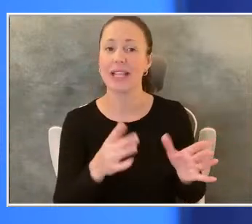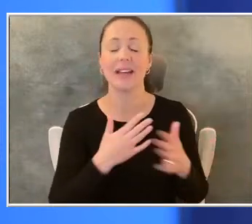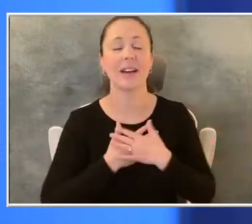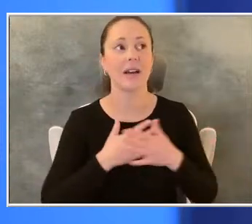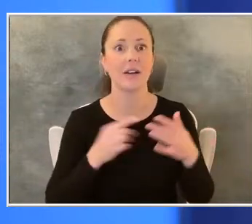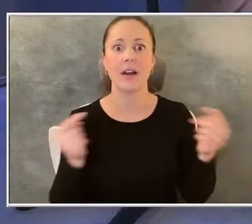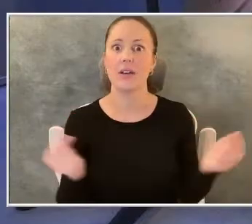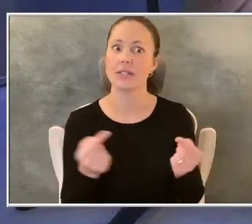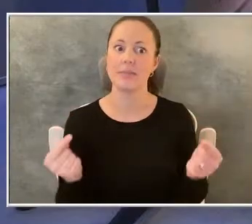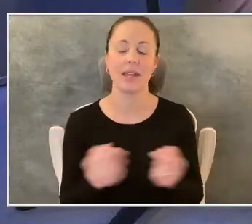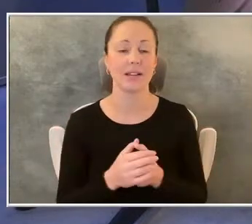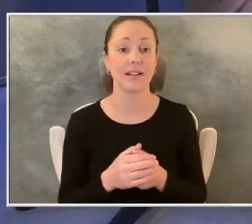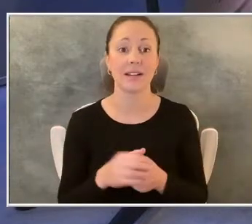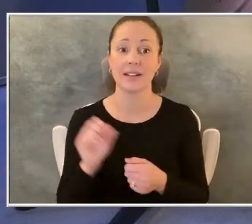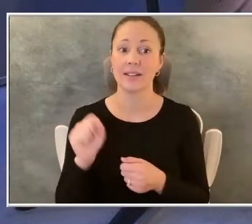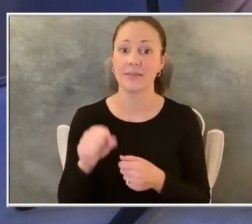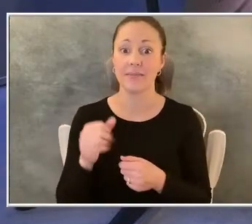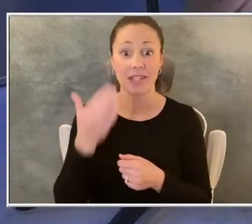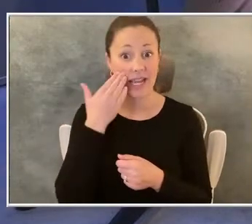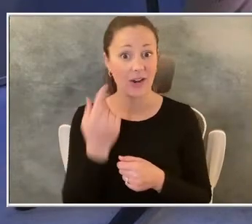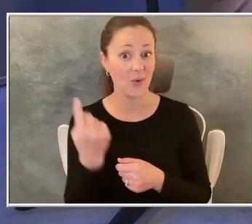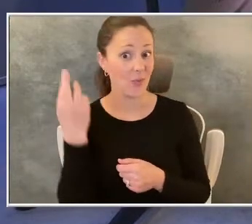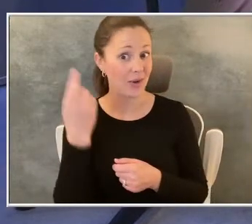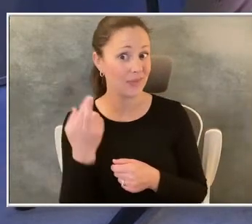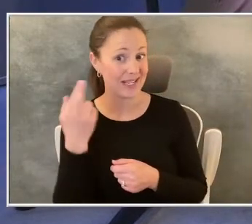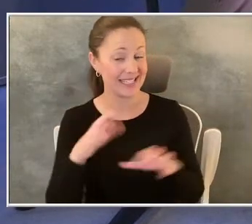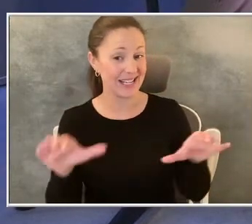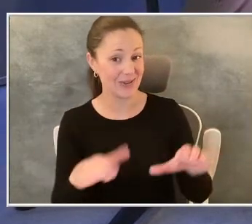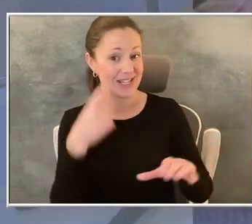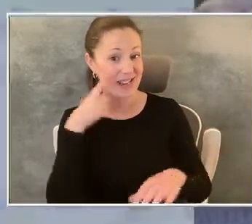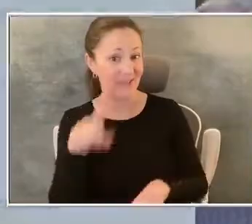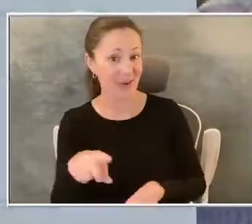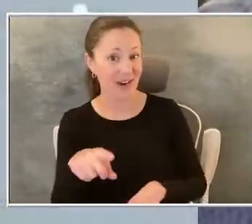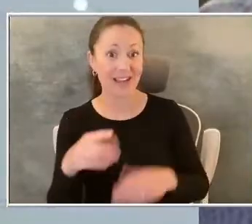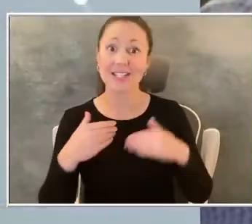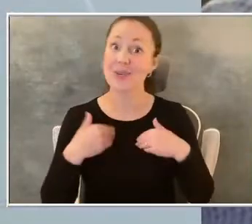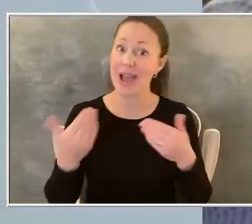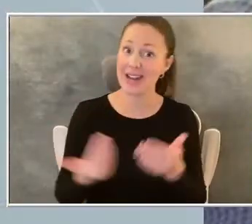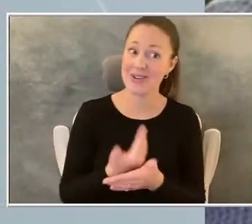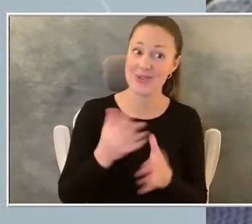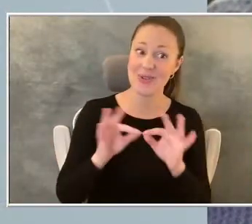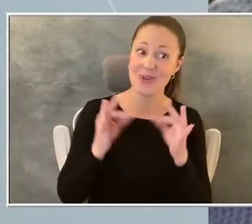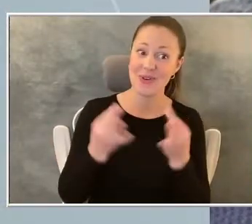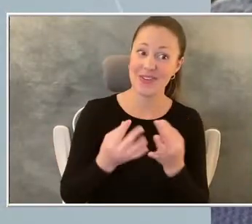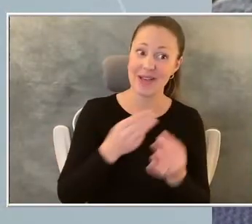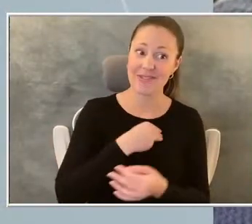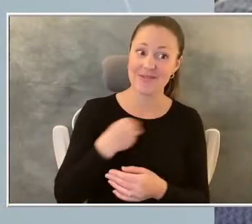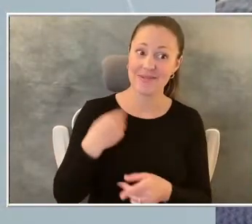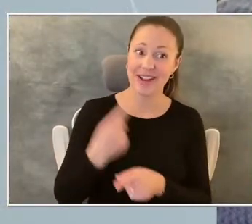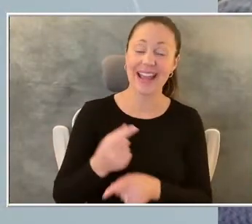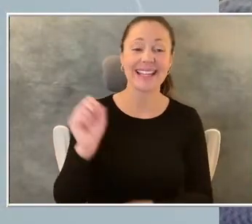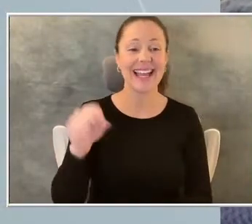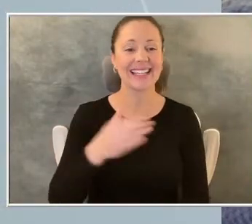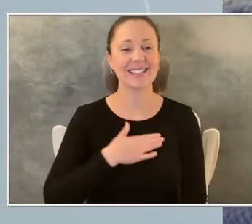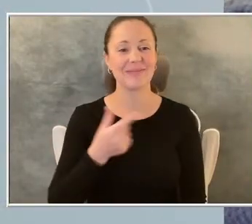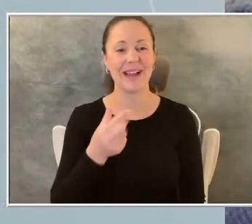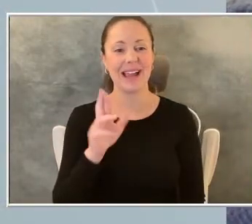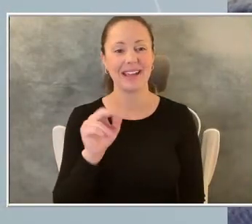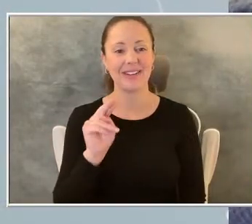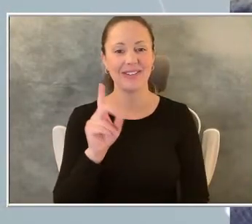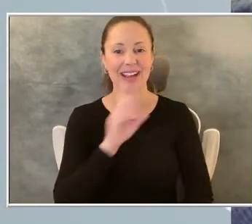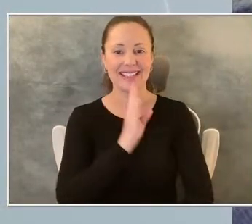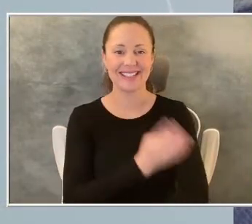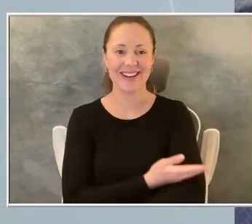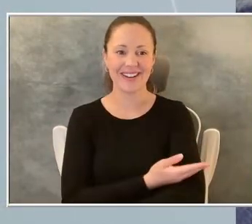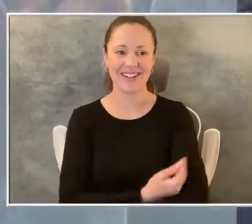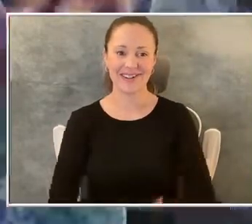know what one Yeah. reason you did it for, because Yeah. you met a new little family member. That's right, my granddaughter. So tell Yeah. us about this little lady. She's pretty